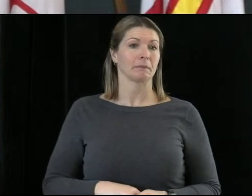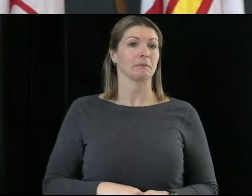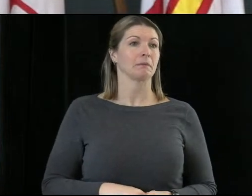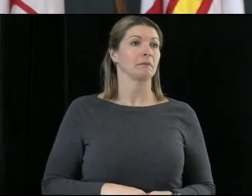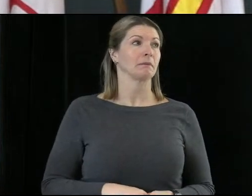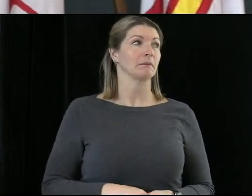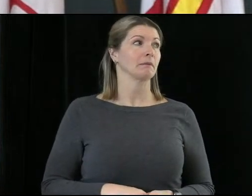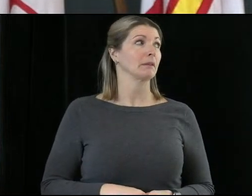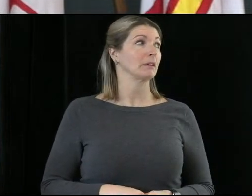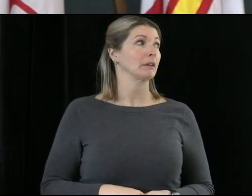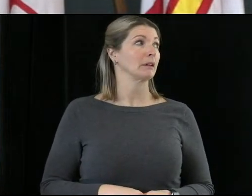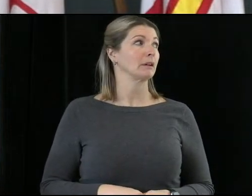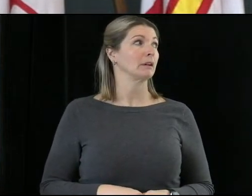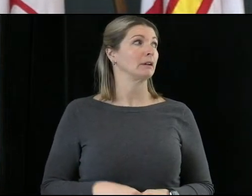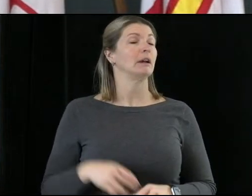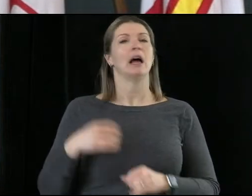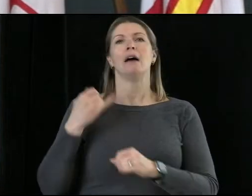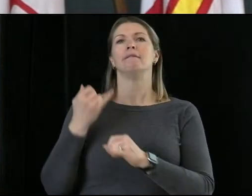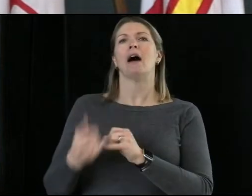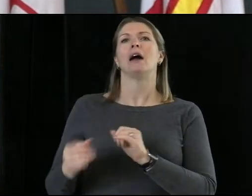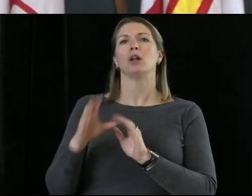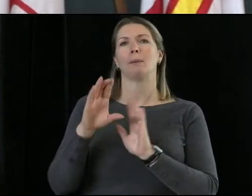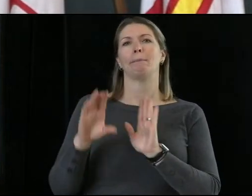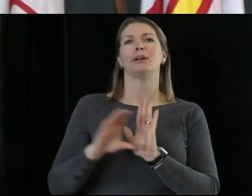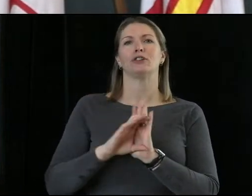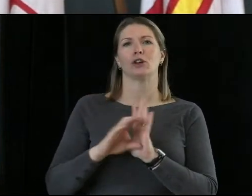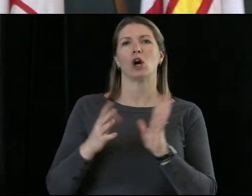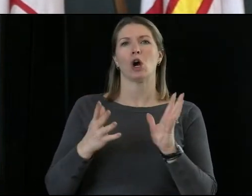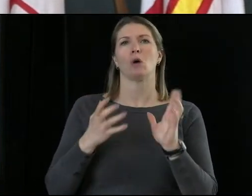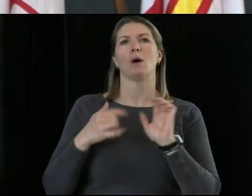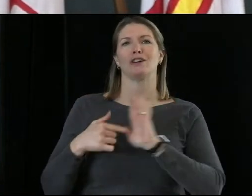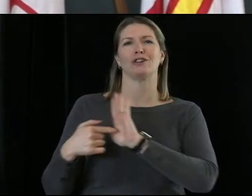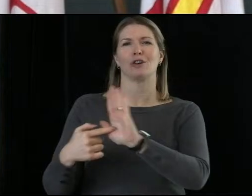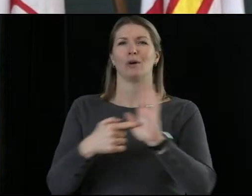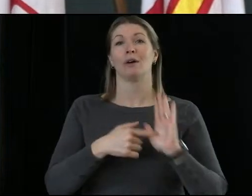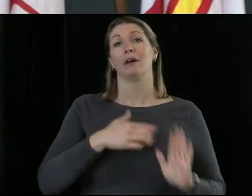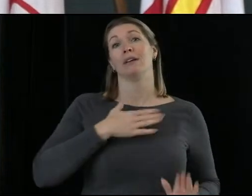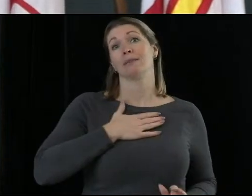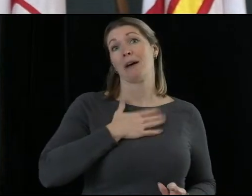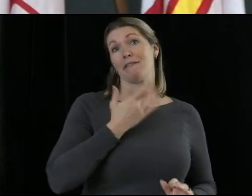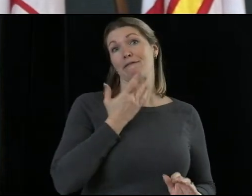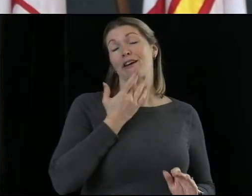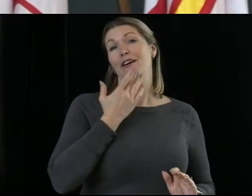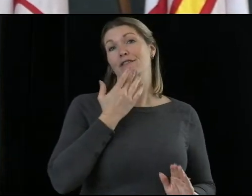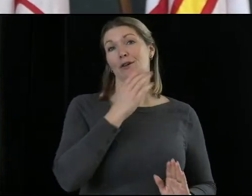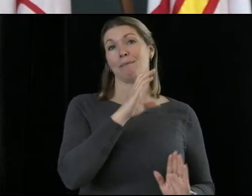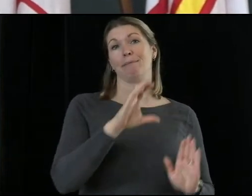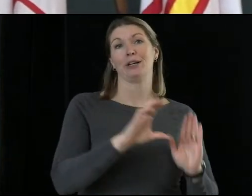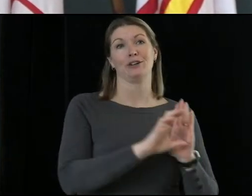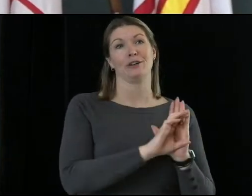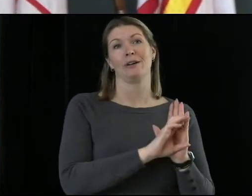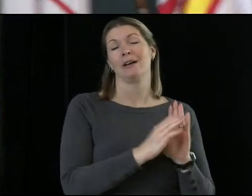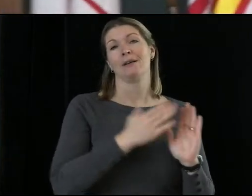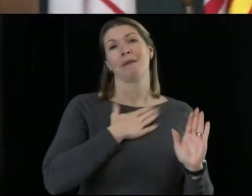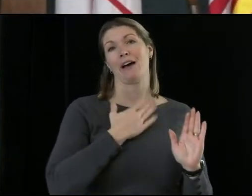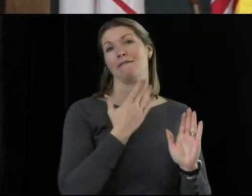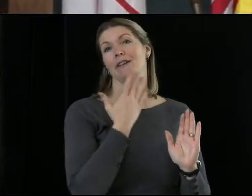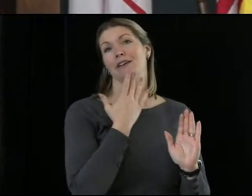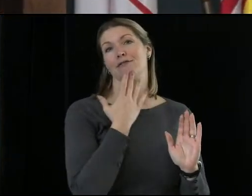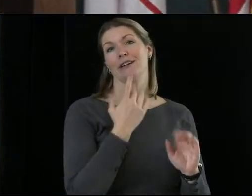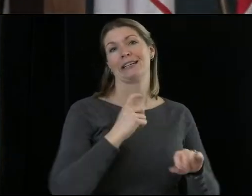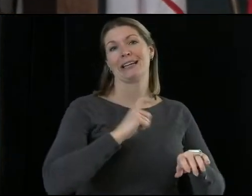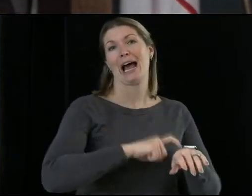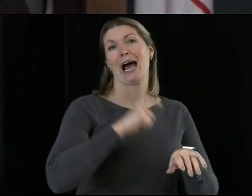This is the final image I'll share with you. It's my favorite picture of Courtney at my favorite time of year. So